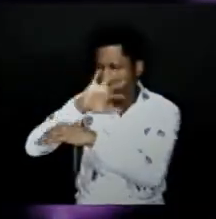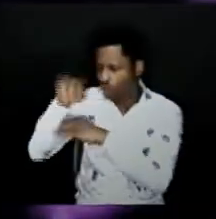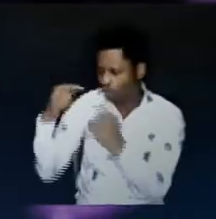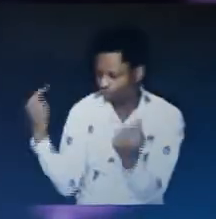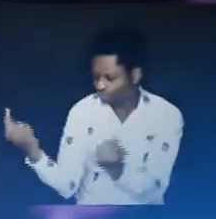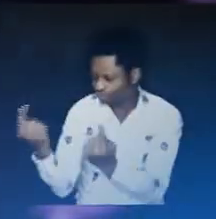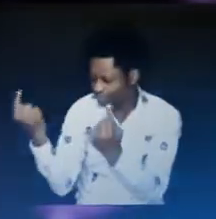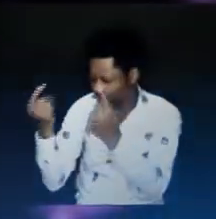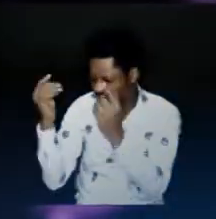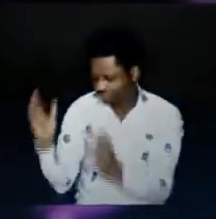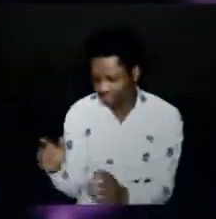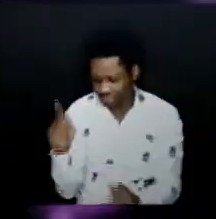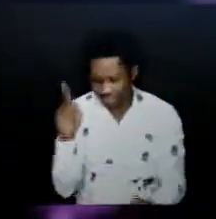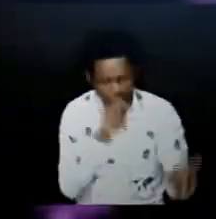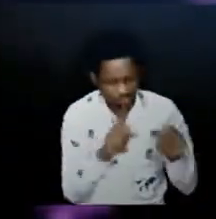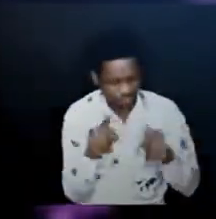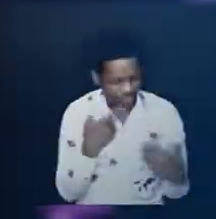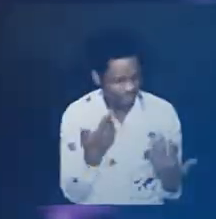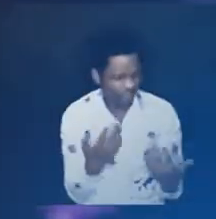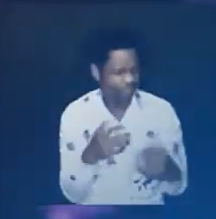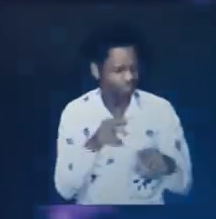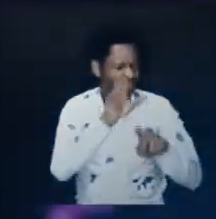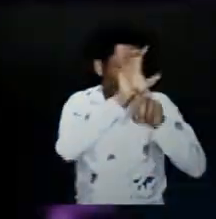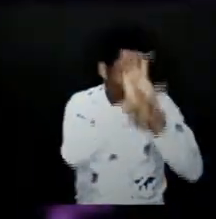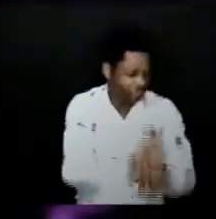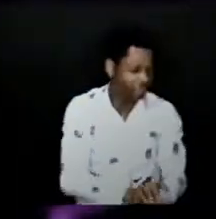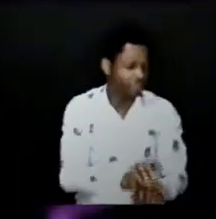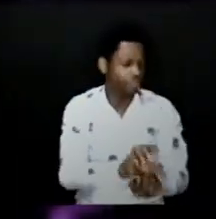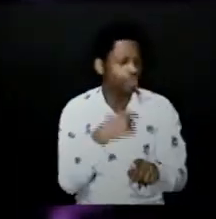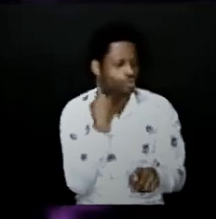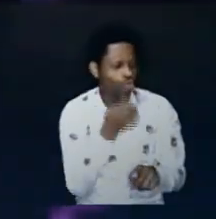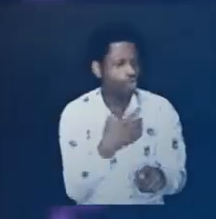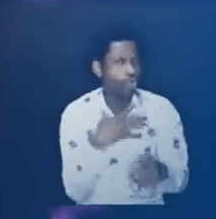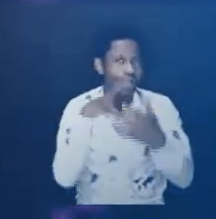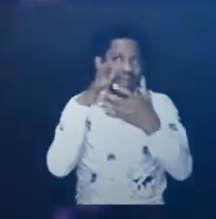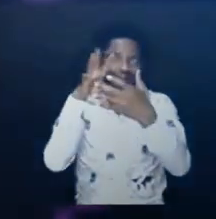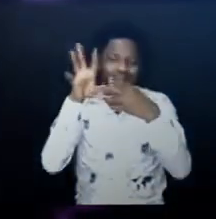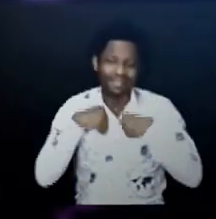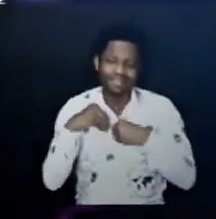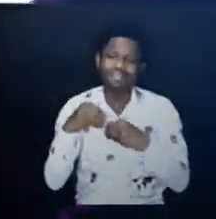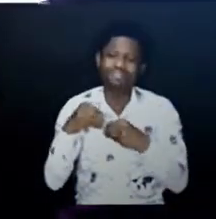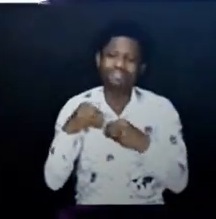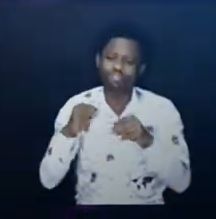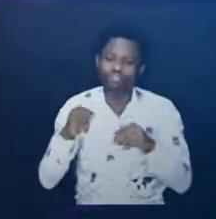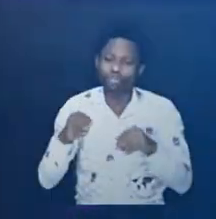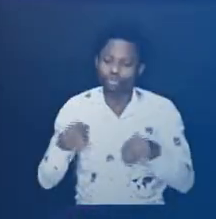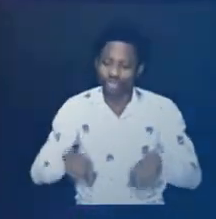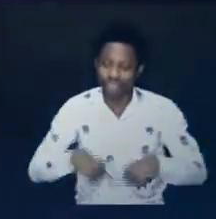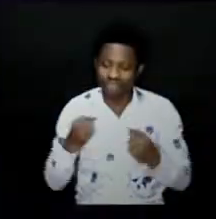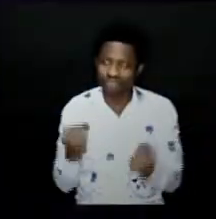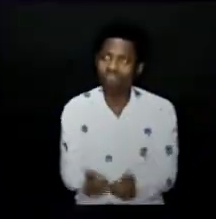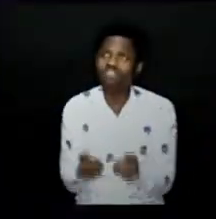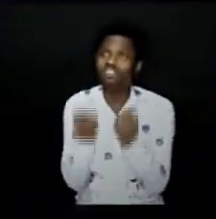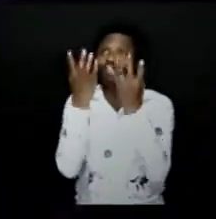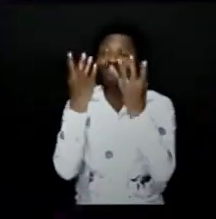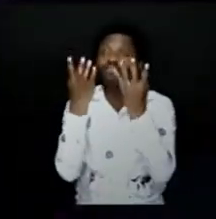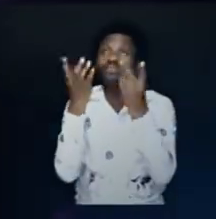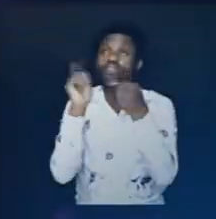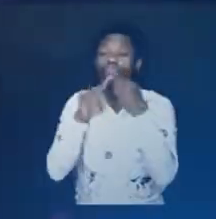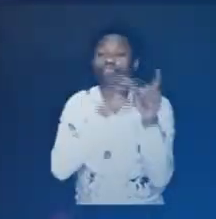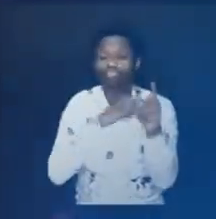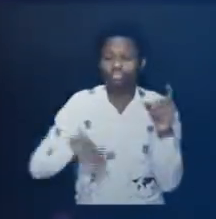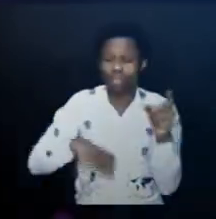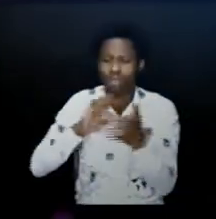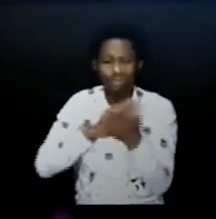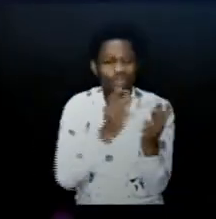and burdened, who have given their lives to Christ, to be delivered from the claws of the enemy